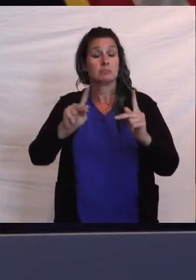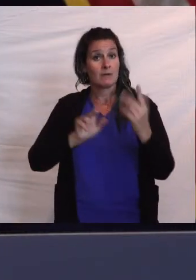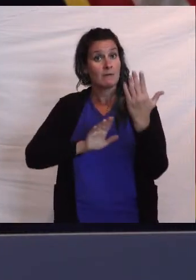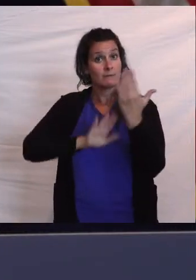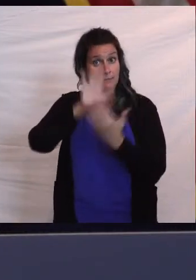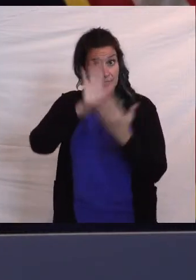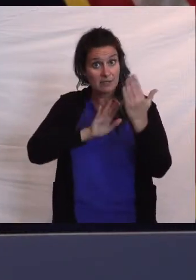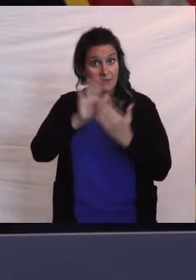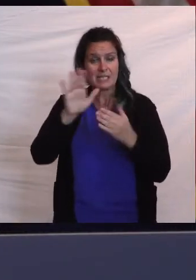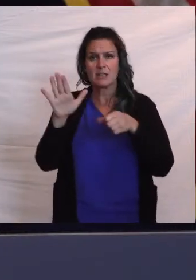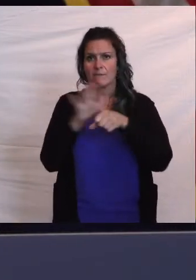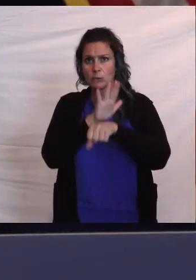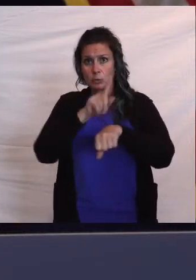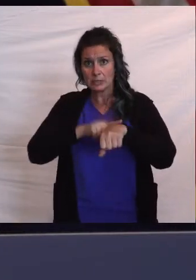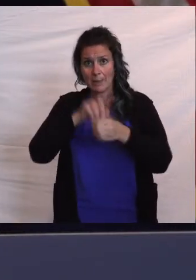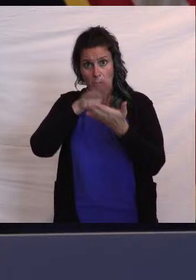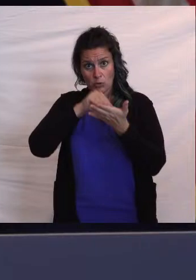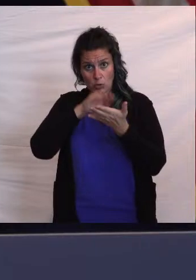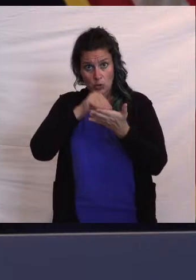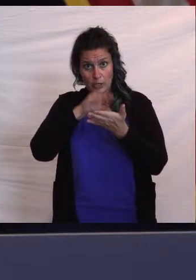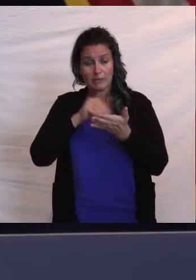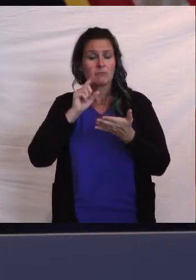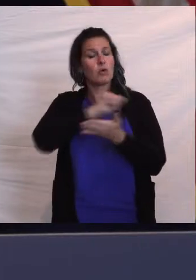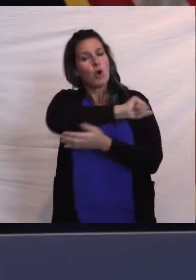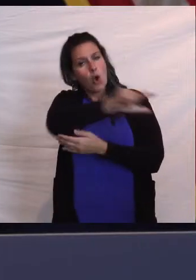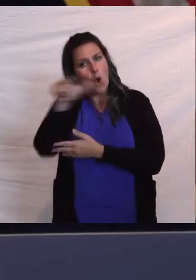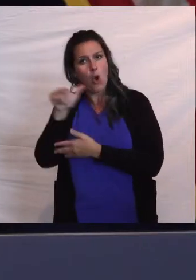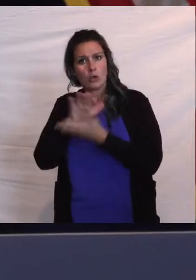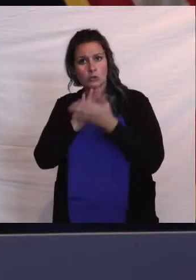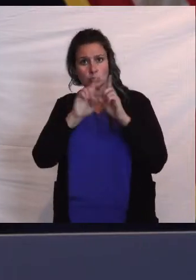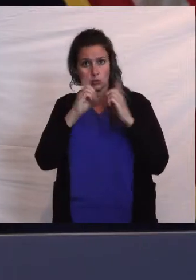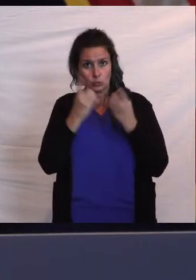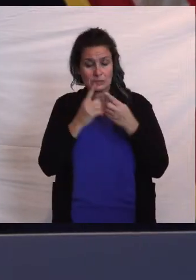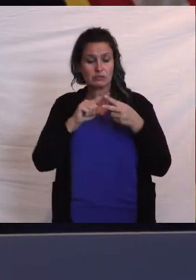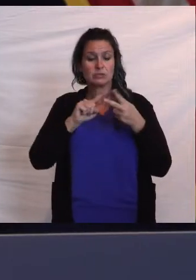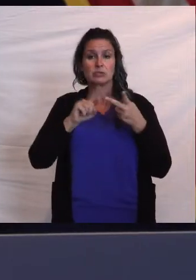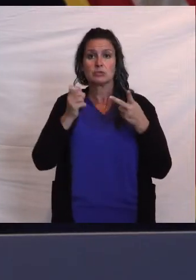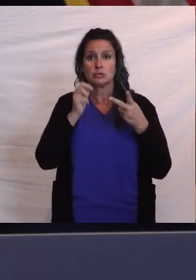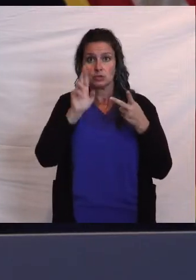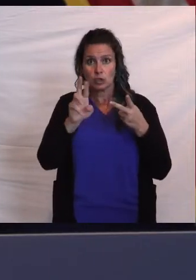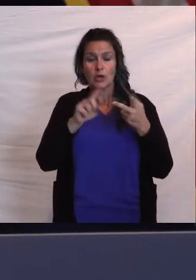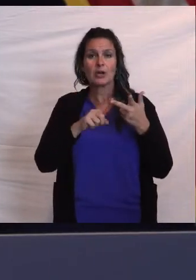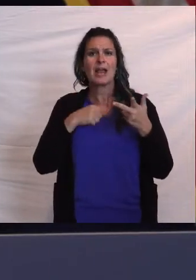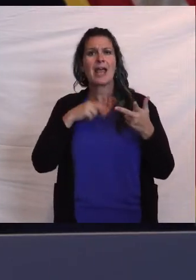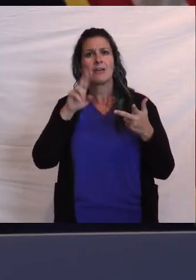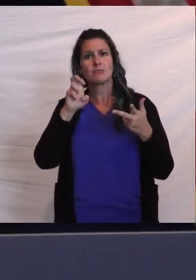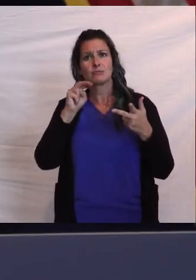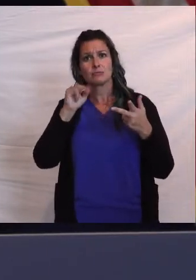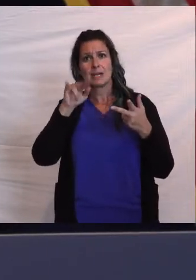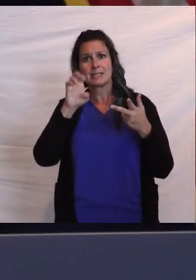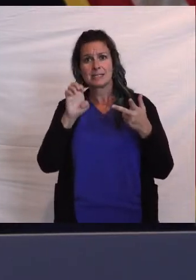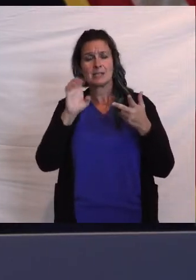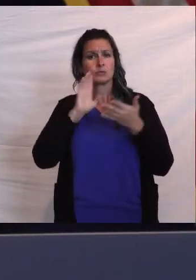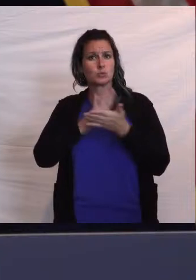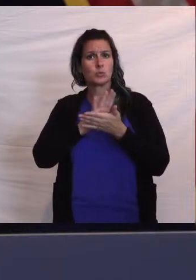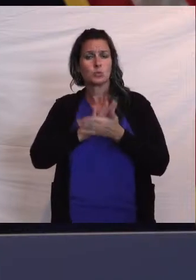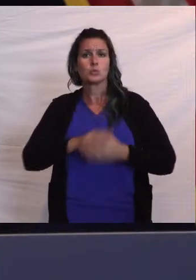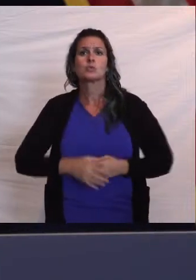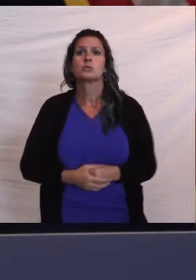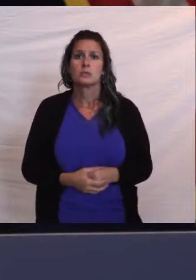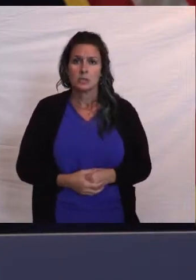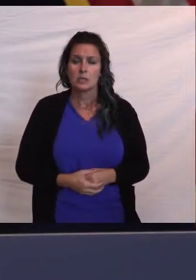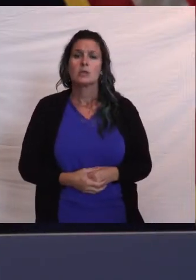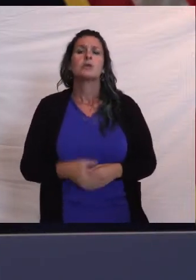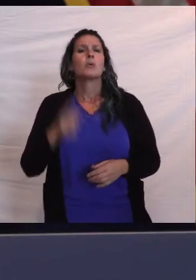full-time in-person learning for all school districts and charter and Renaissance schools, we must recognize